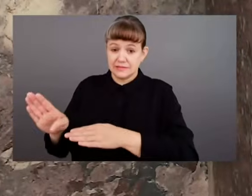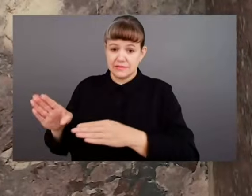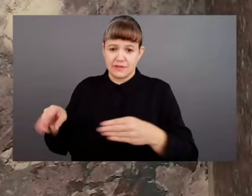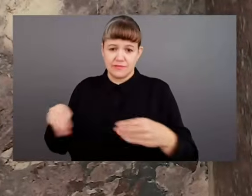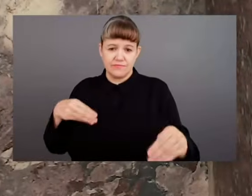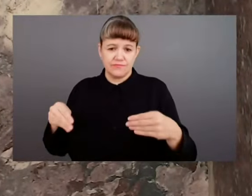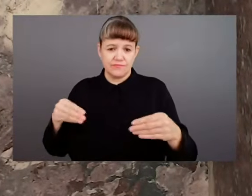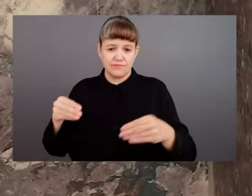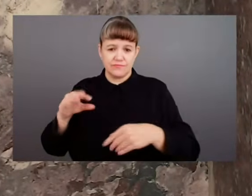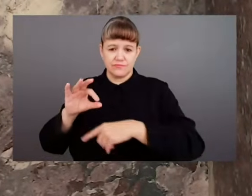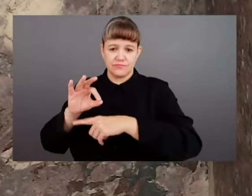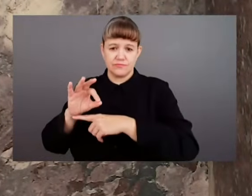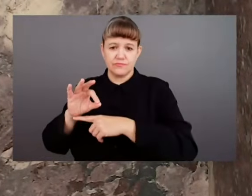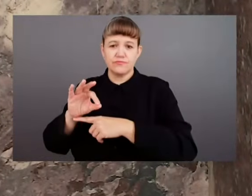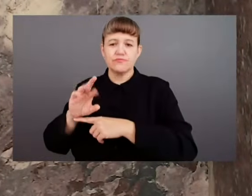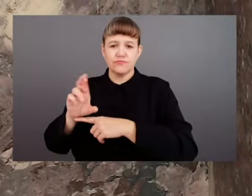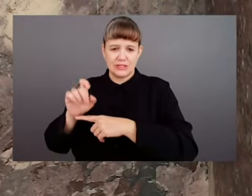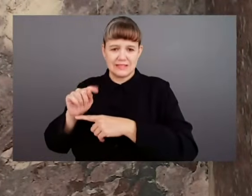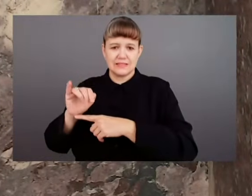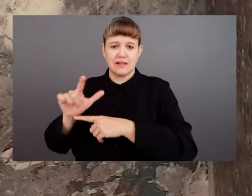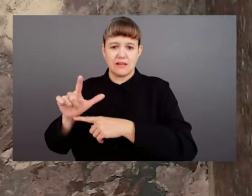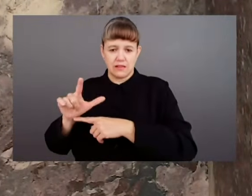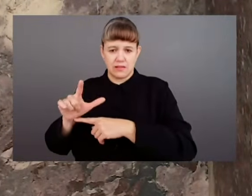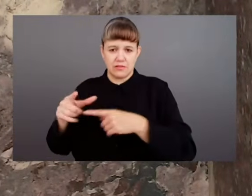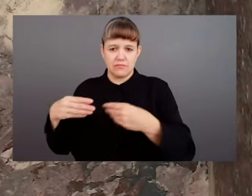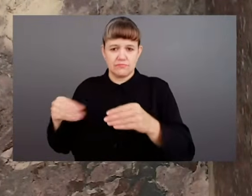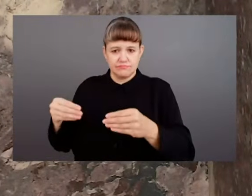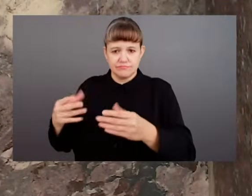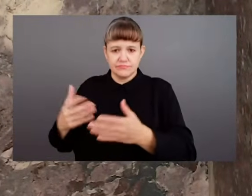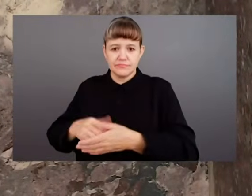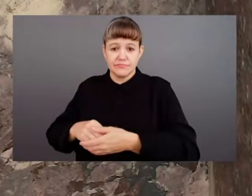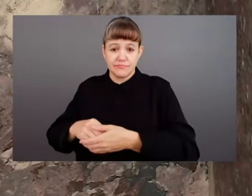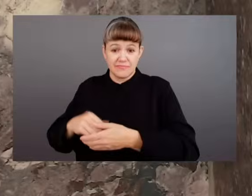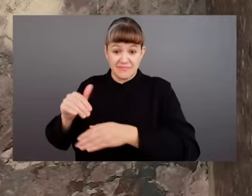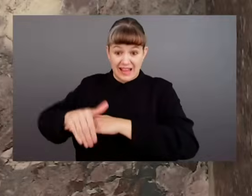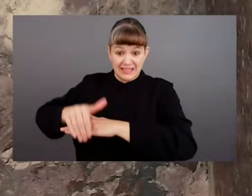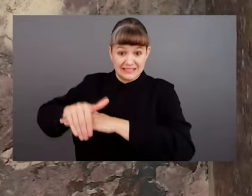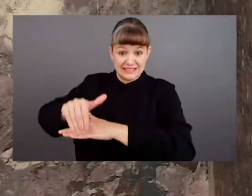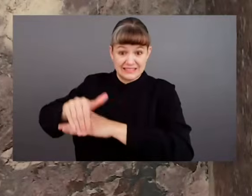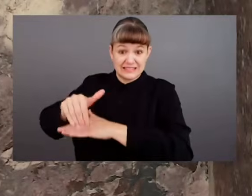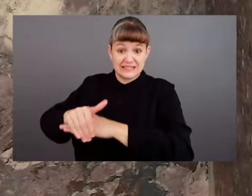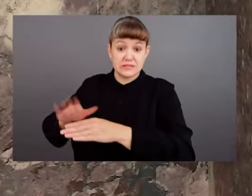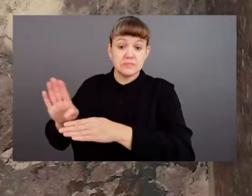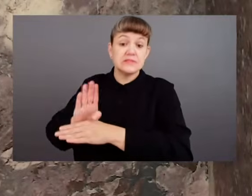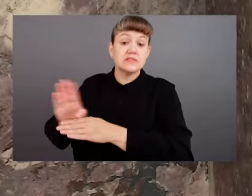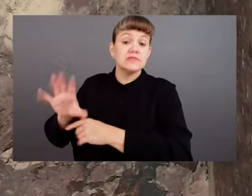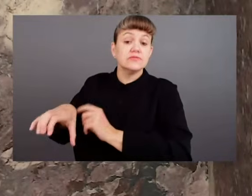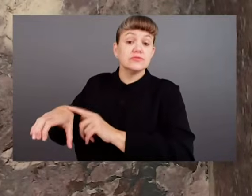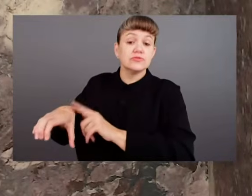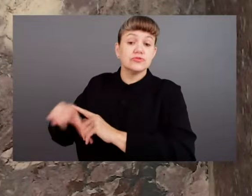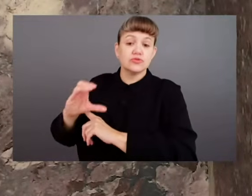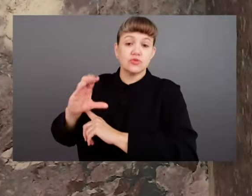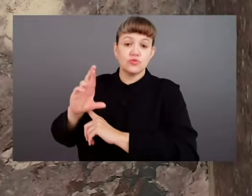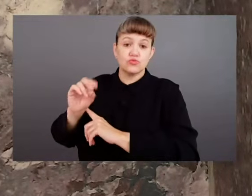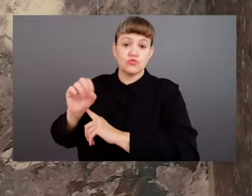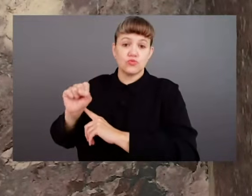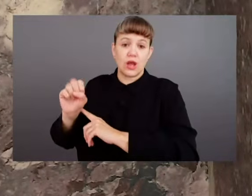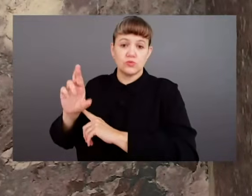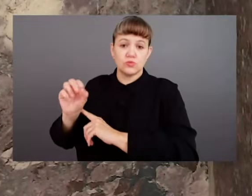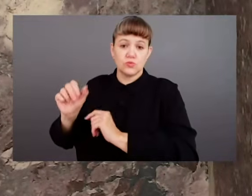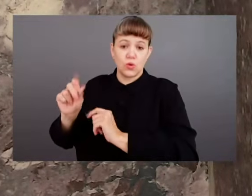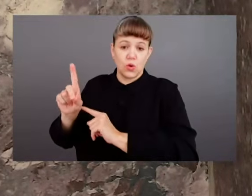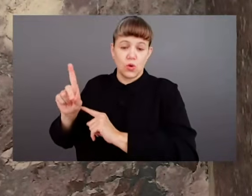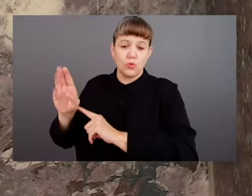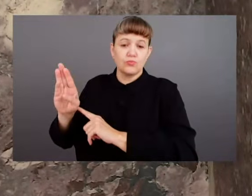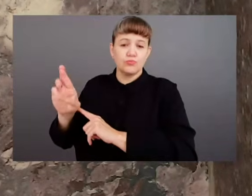people were out of work. The individual arrested by the RCMP for alleged arson has a rap sheet a